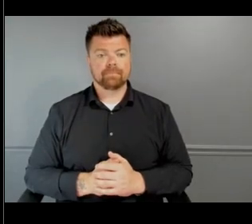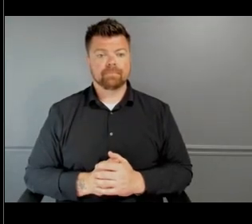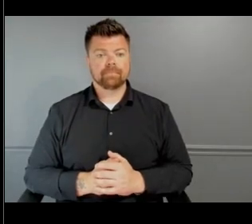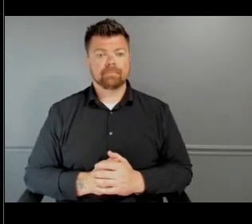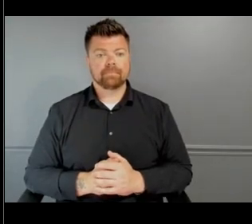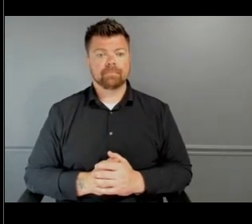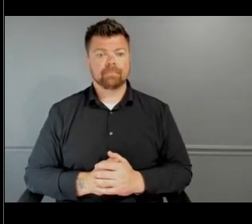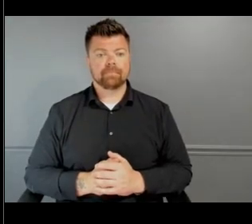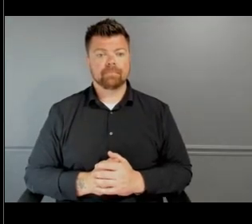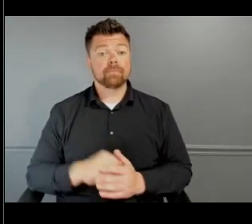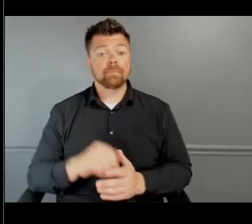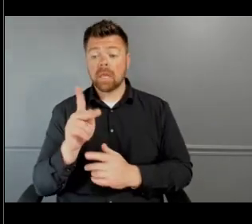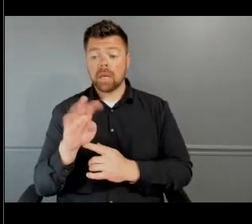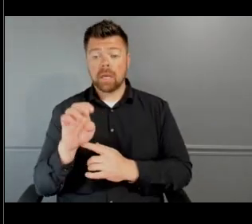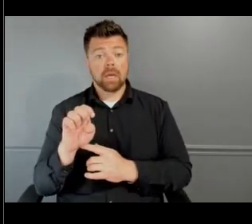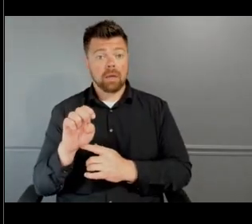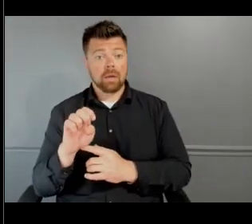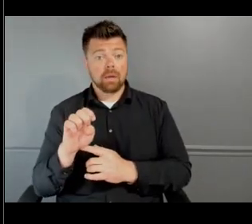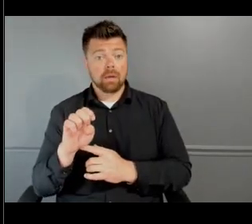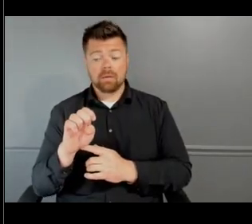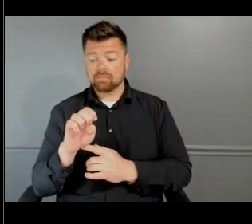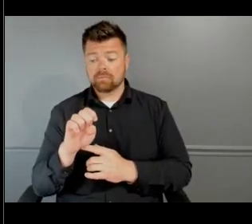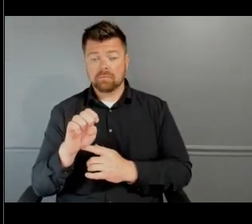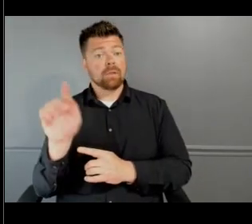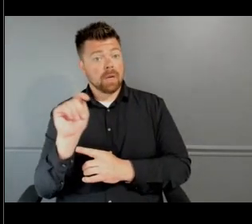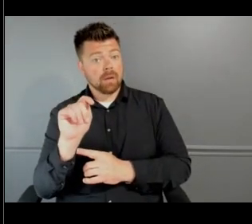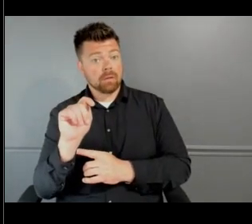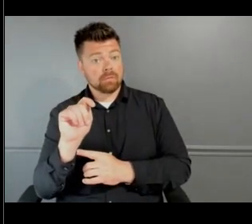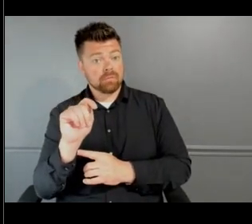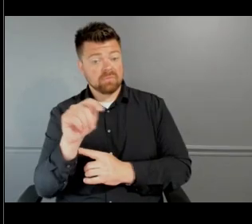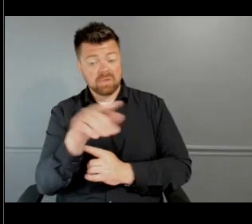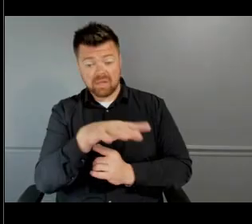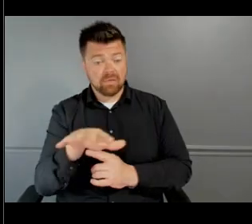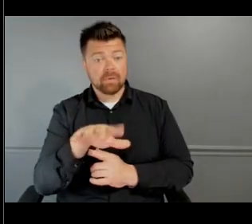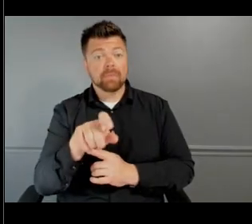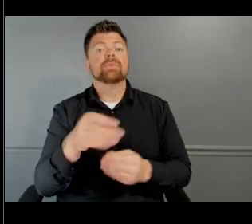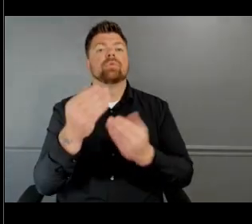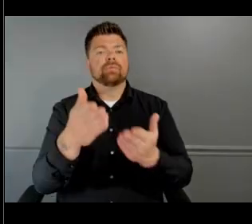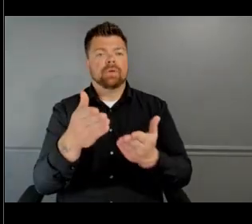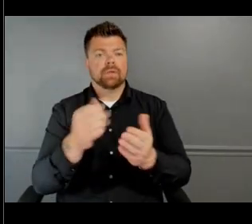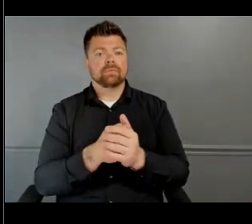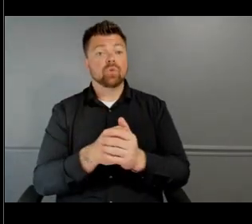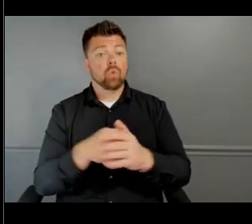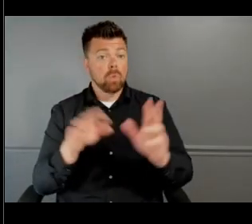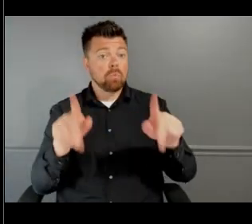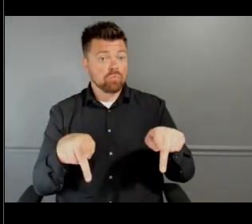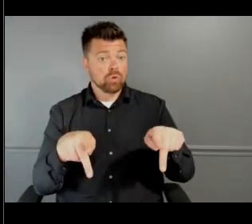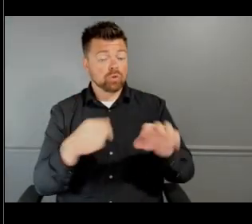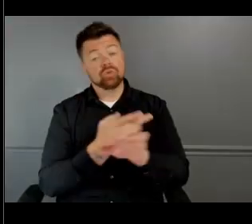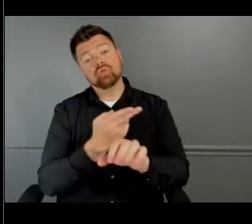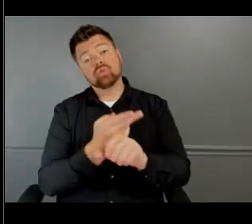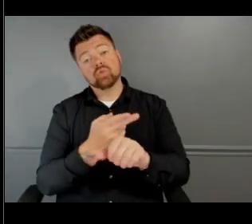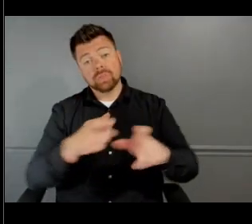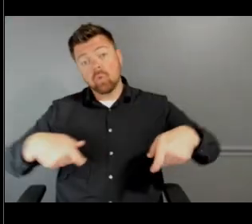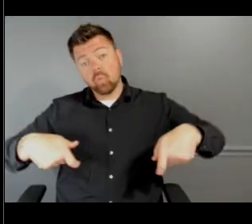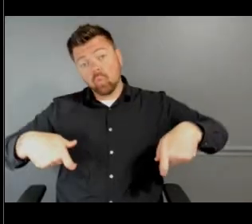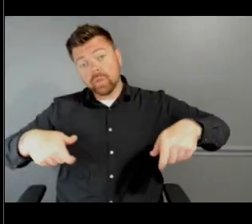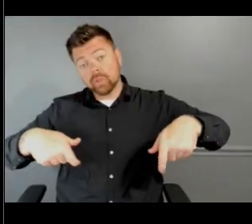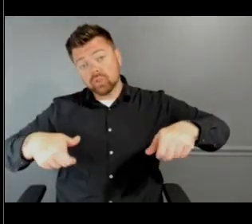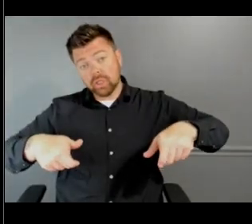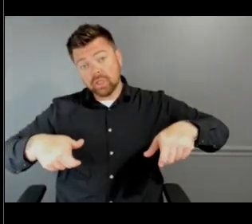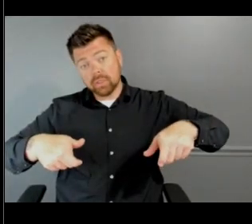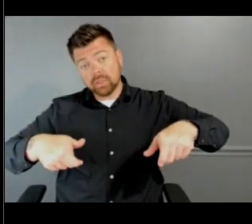Knee space at the lavatory must be provided so a person using a wheelchair